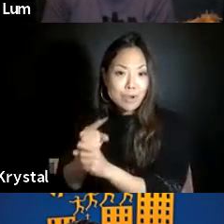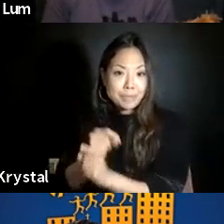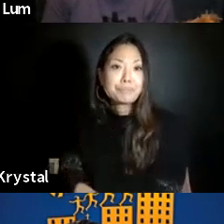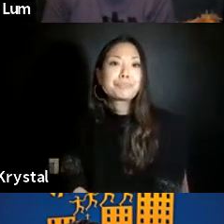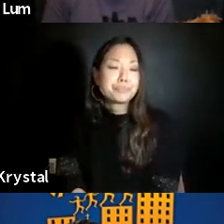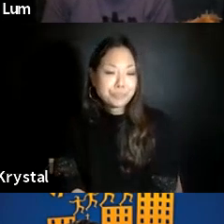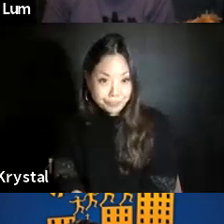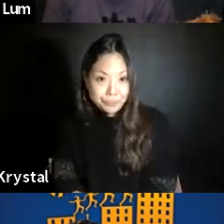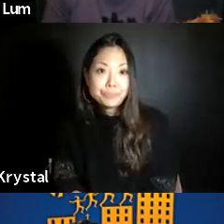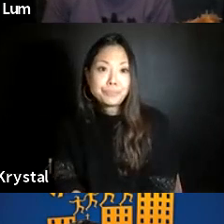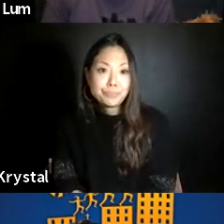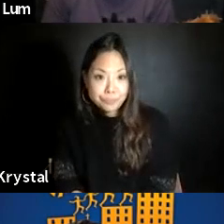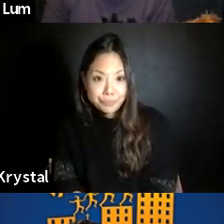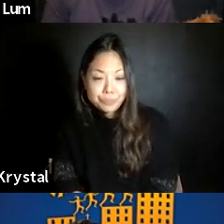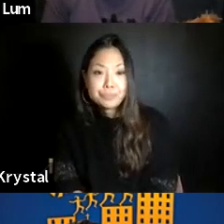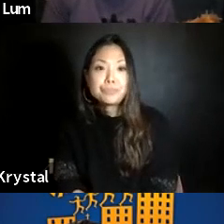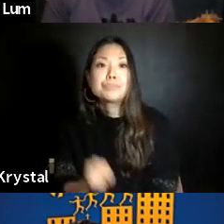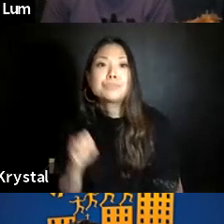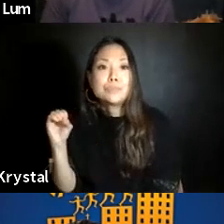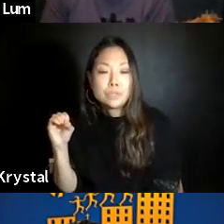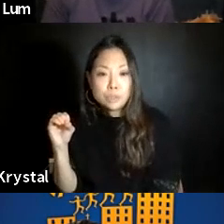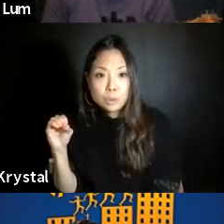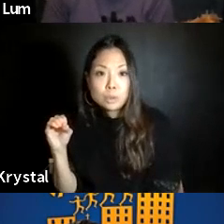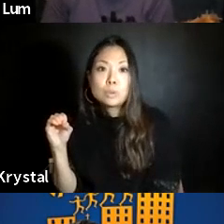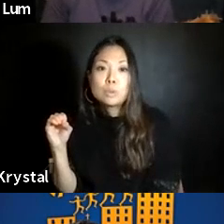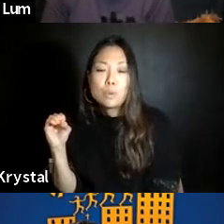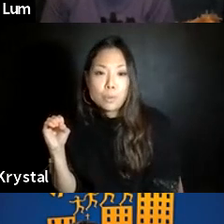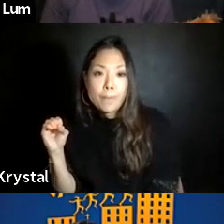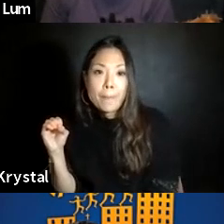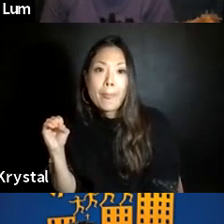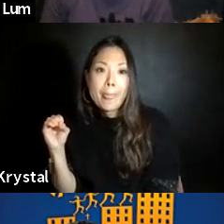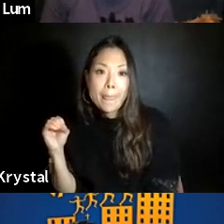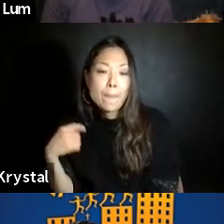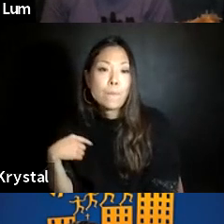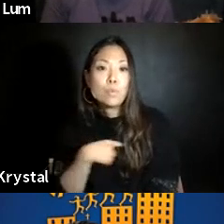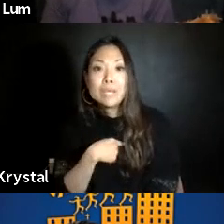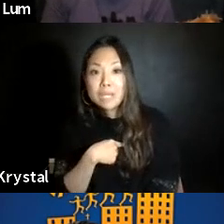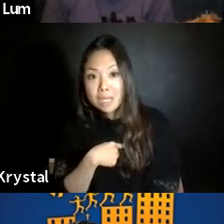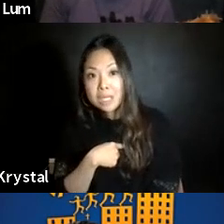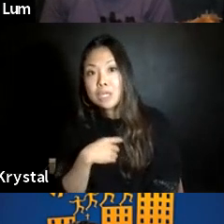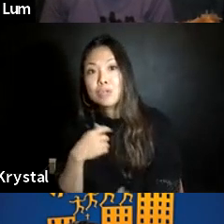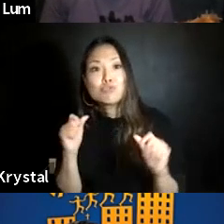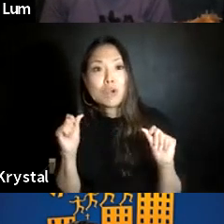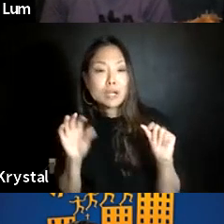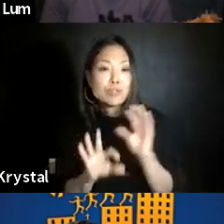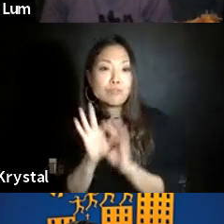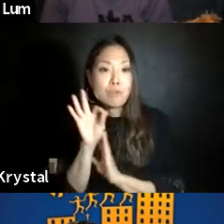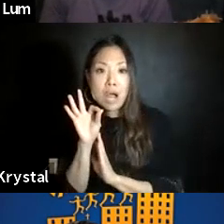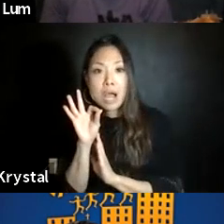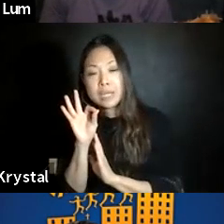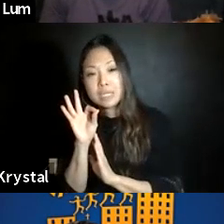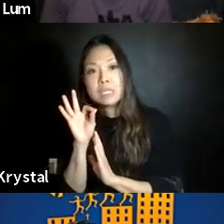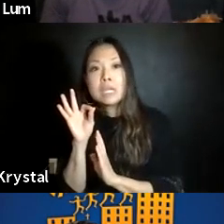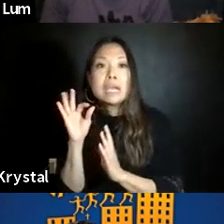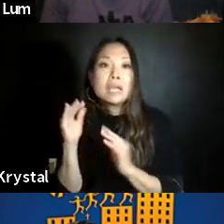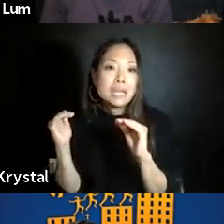so we had indicated that we'd try to find some sort of equal number of seats for each